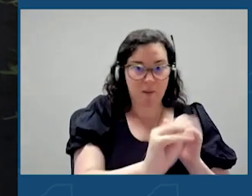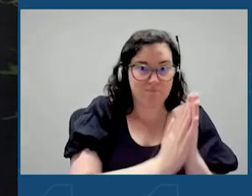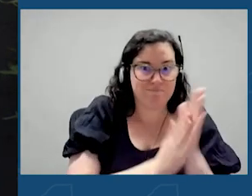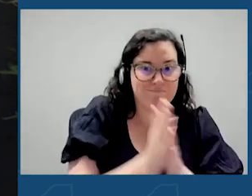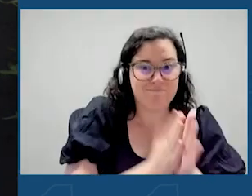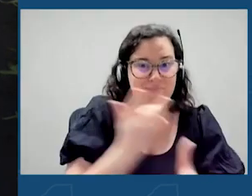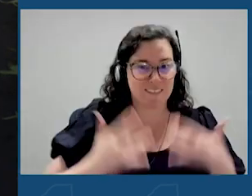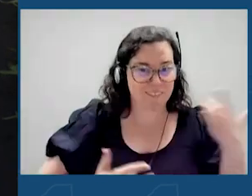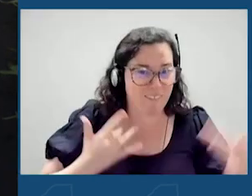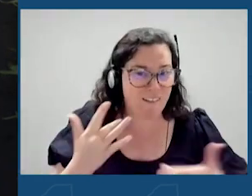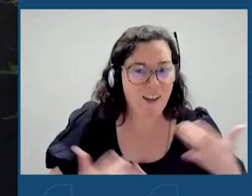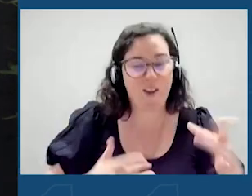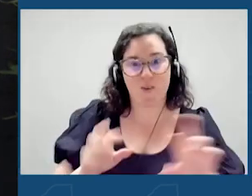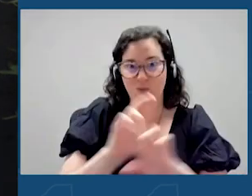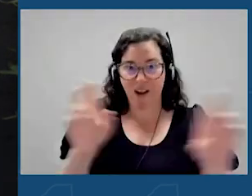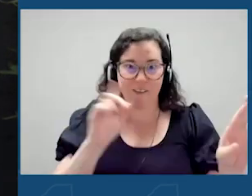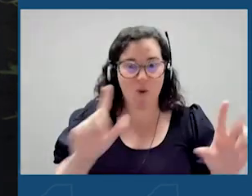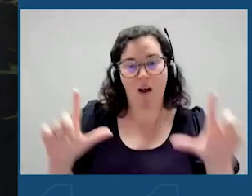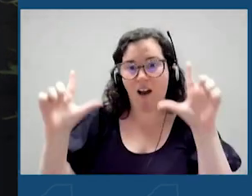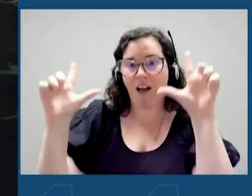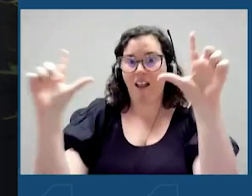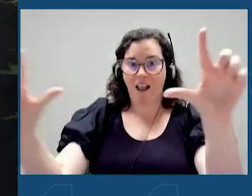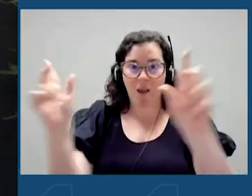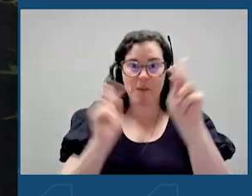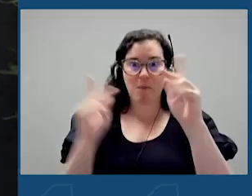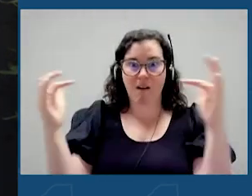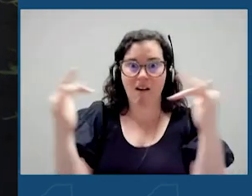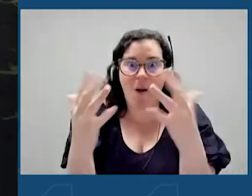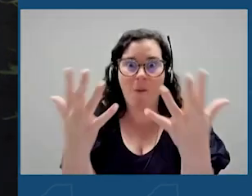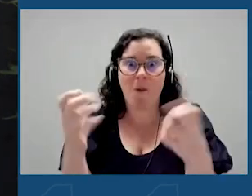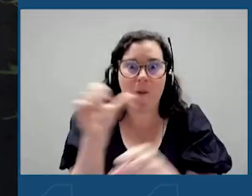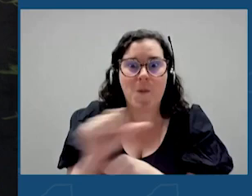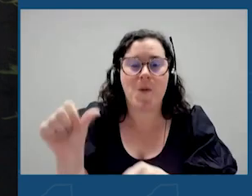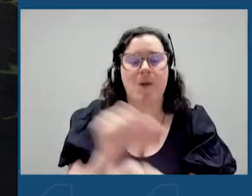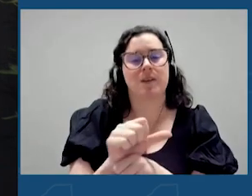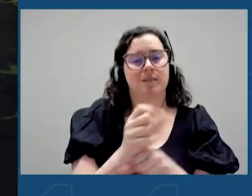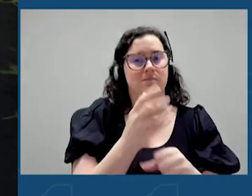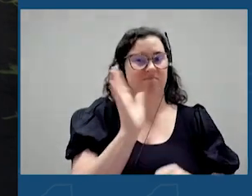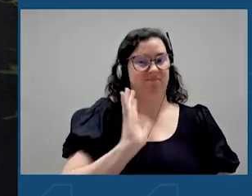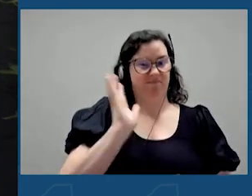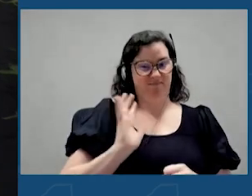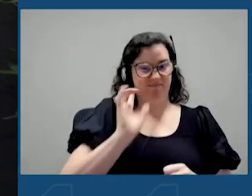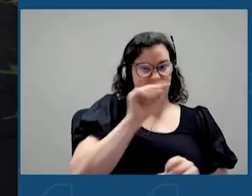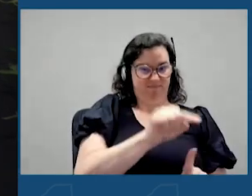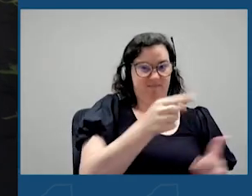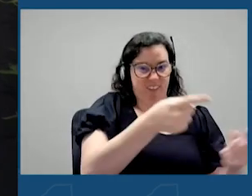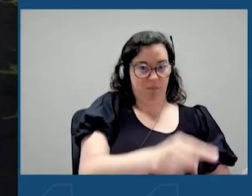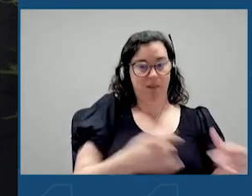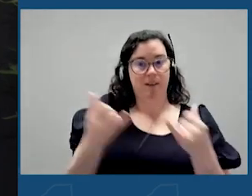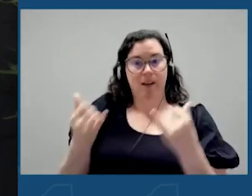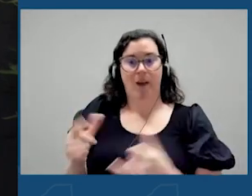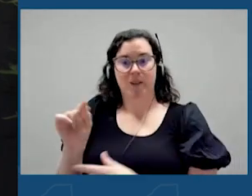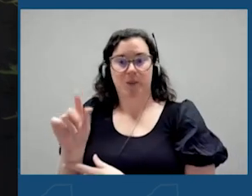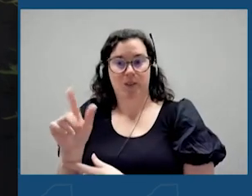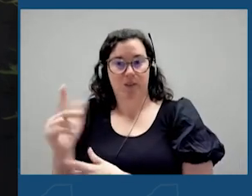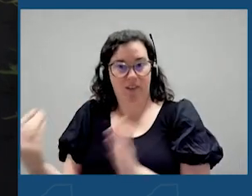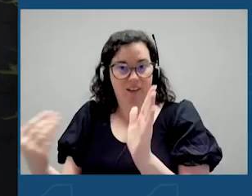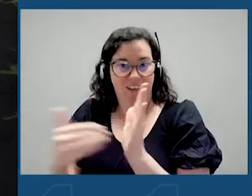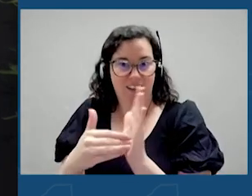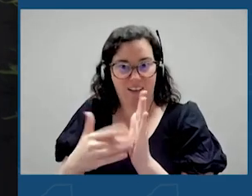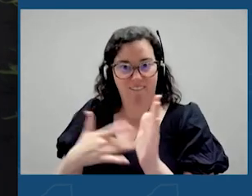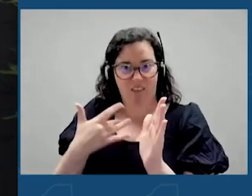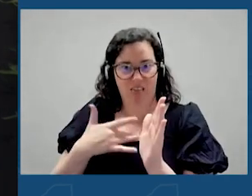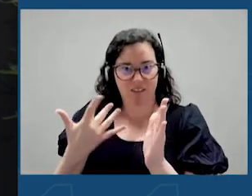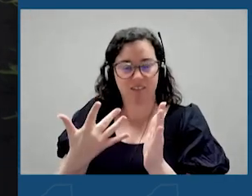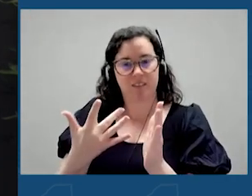IBM letters up on the building because people want to work here. That is happening again right here in 2023. And I want to thank everybody, the true believers